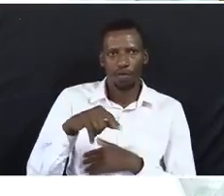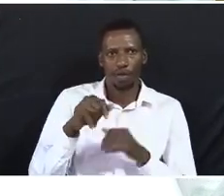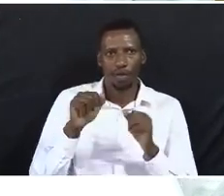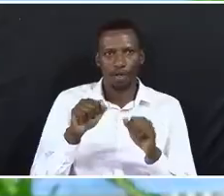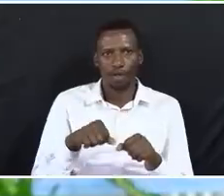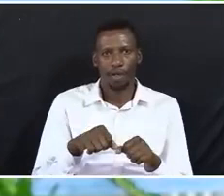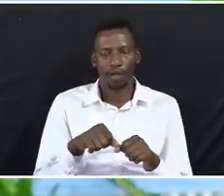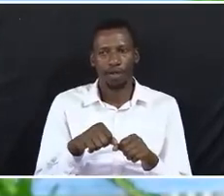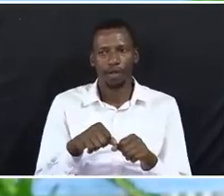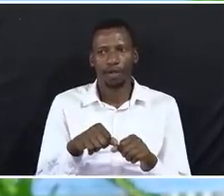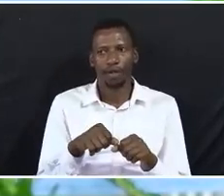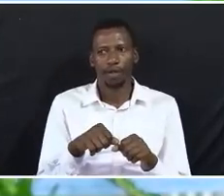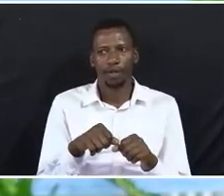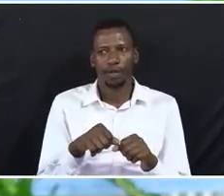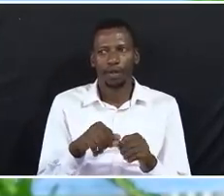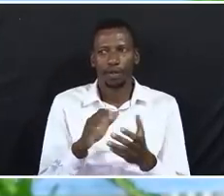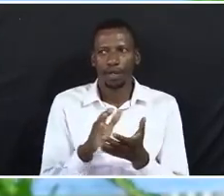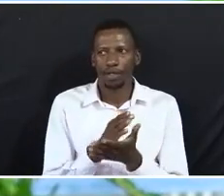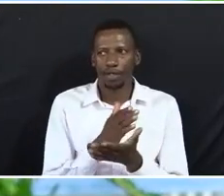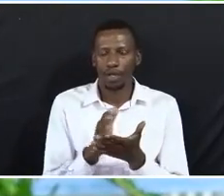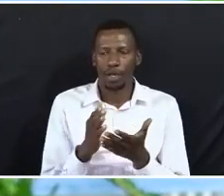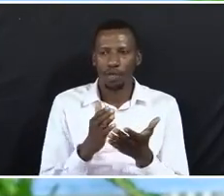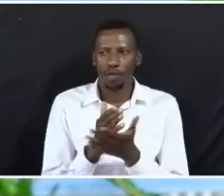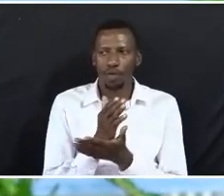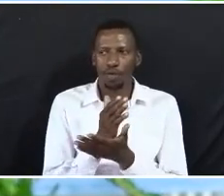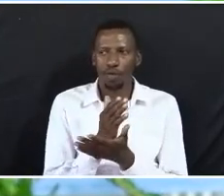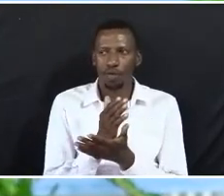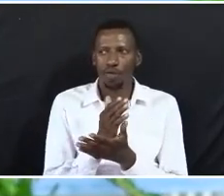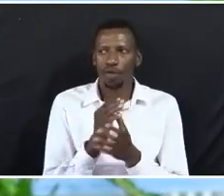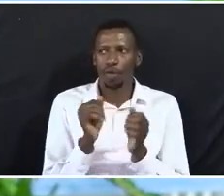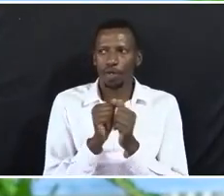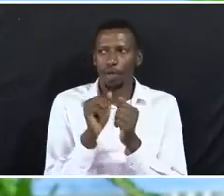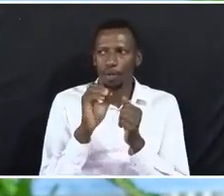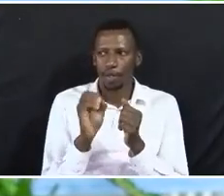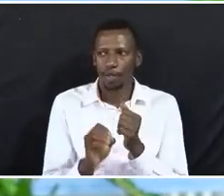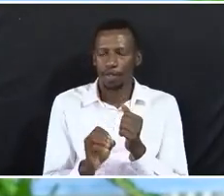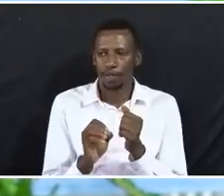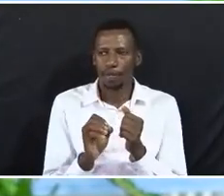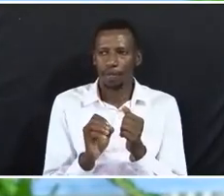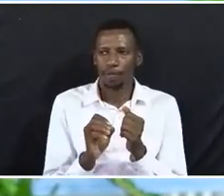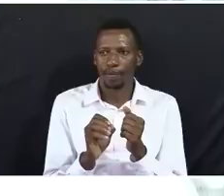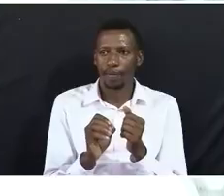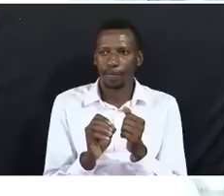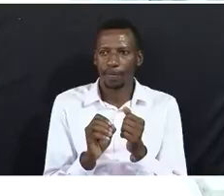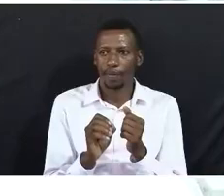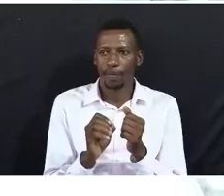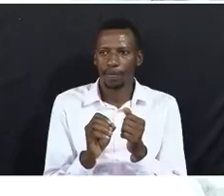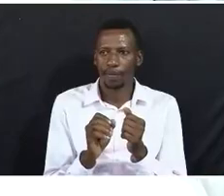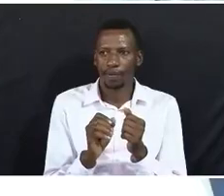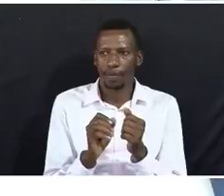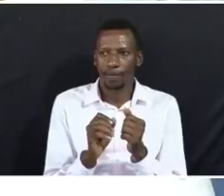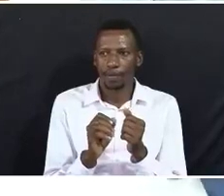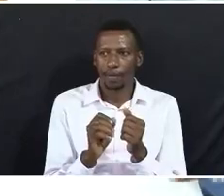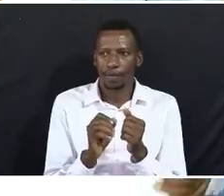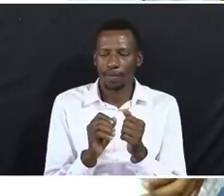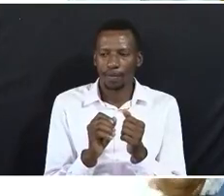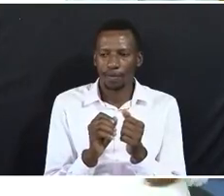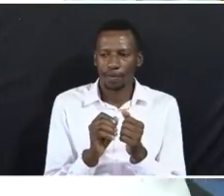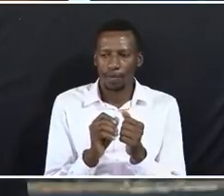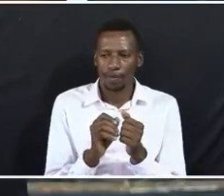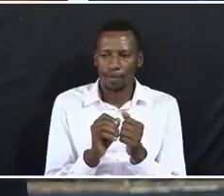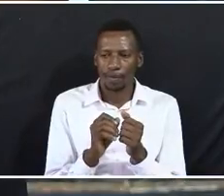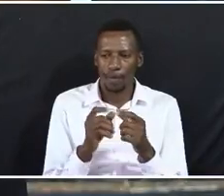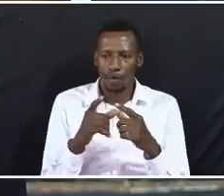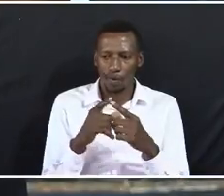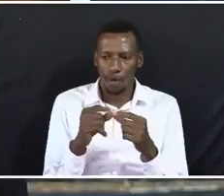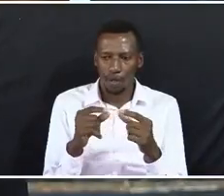not just of money, of our time, resources, and abilities. Matthew 5:14, it says you are the light of the world,